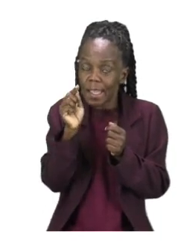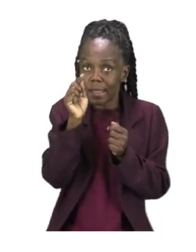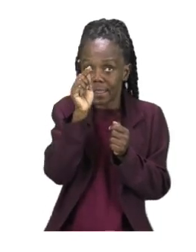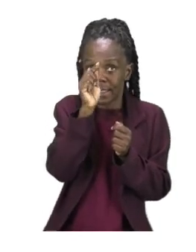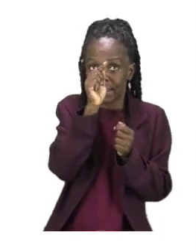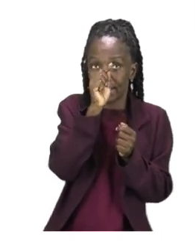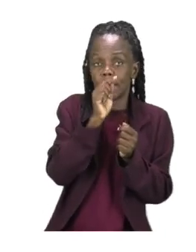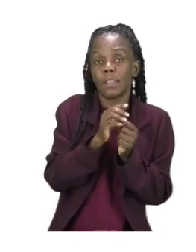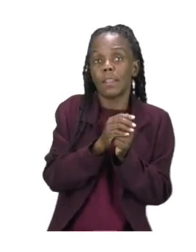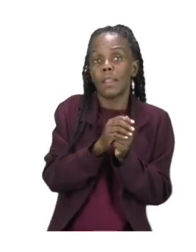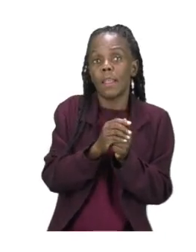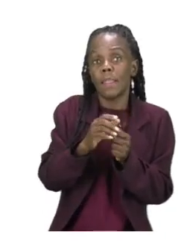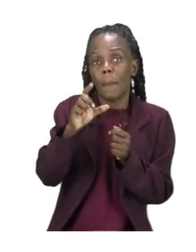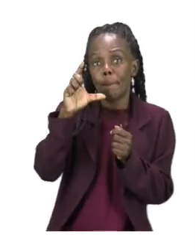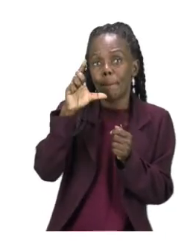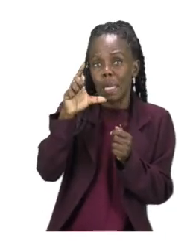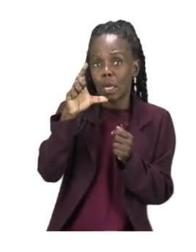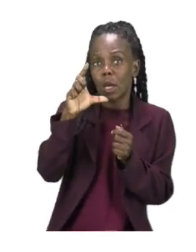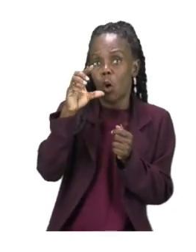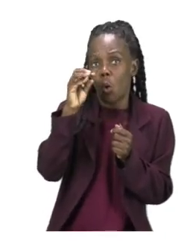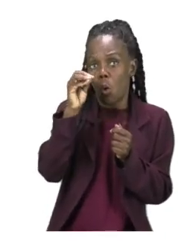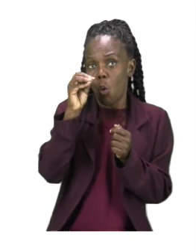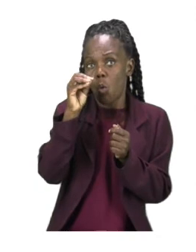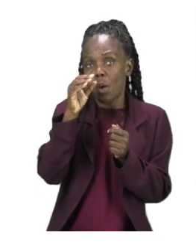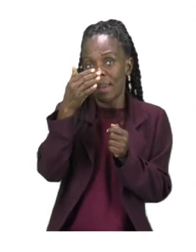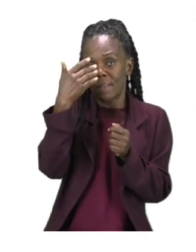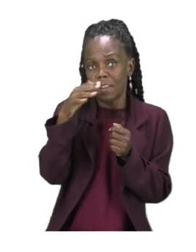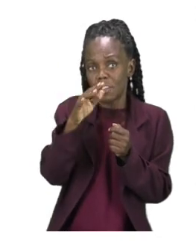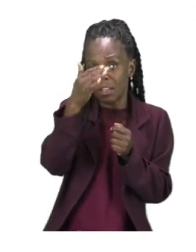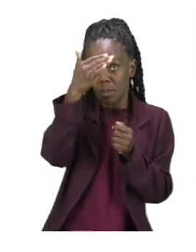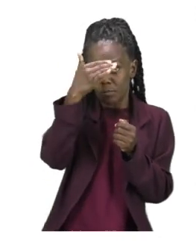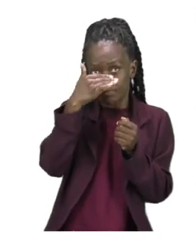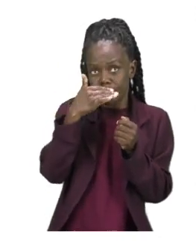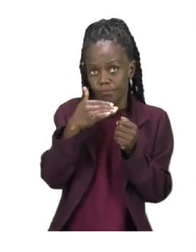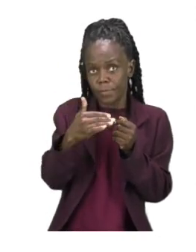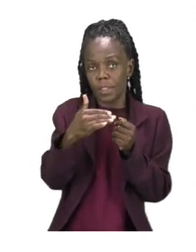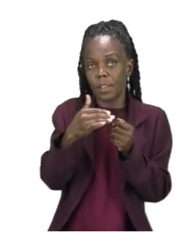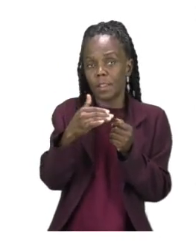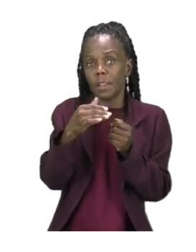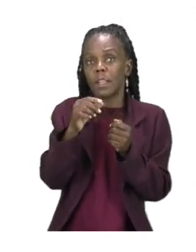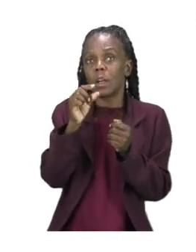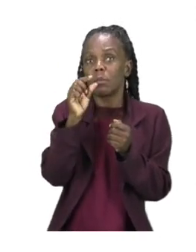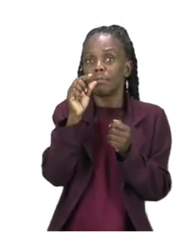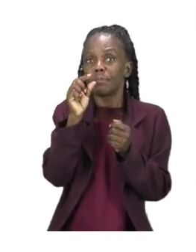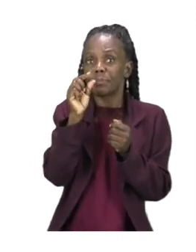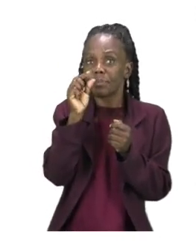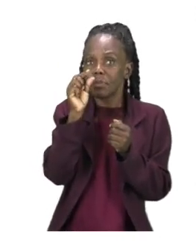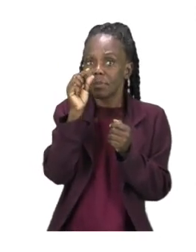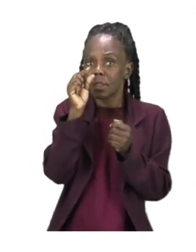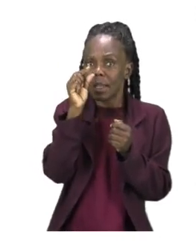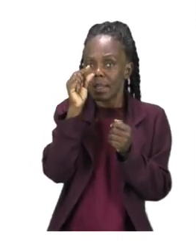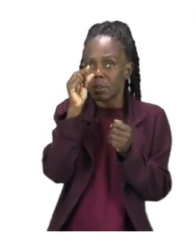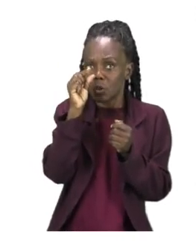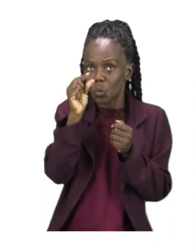arrow. And then after that, you are going to trace the pattern from one